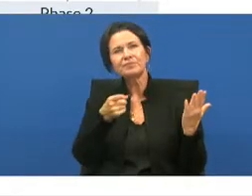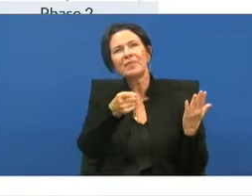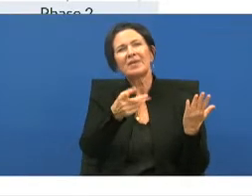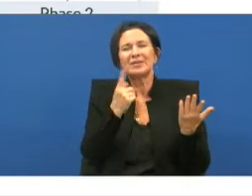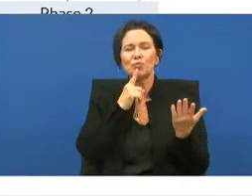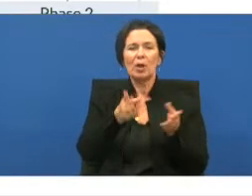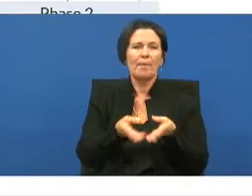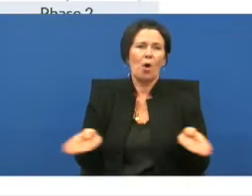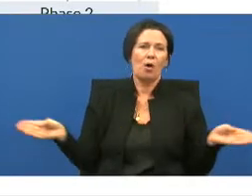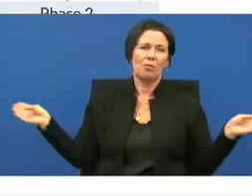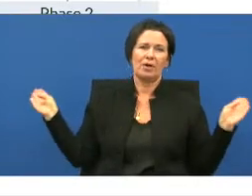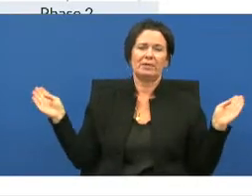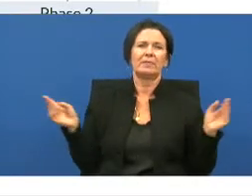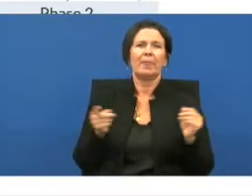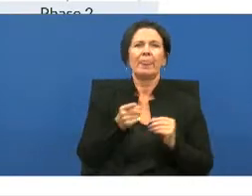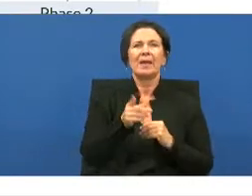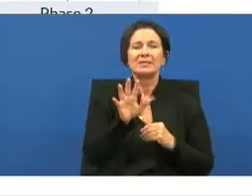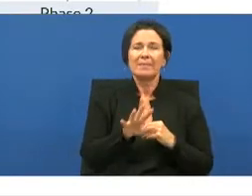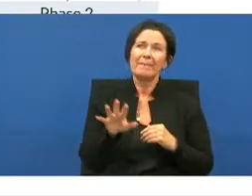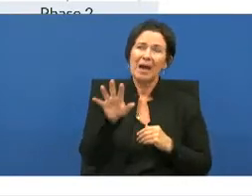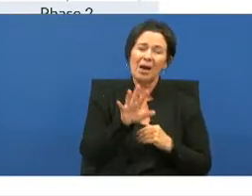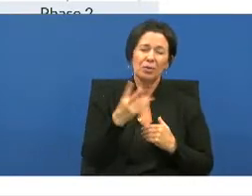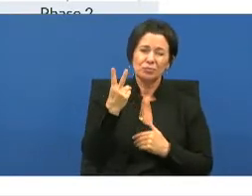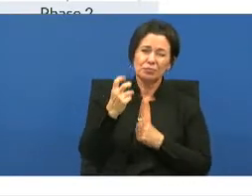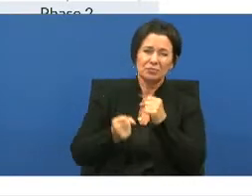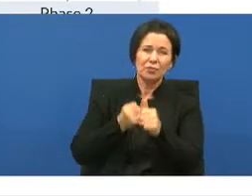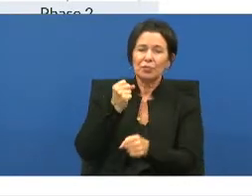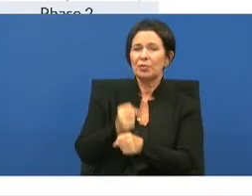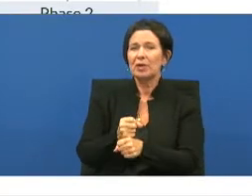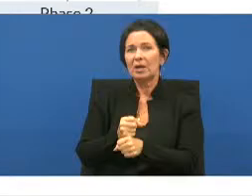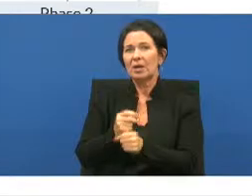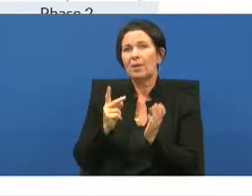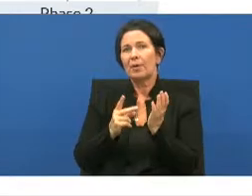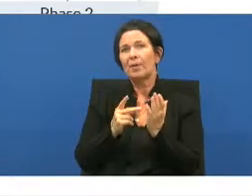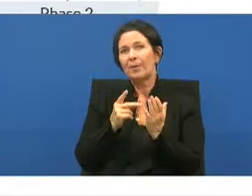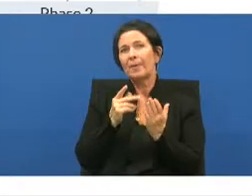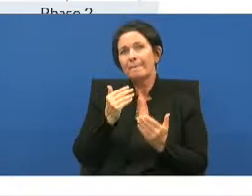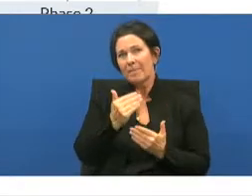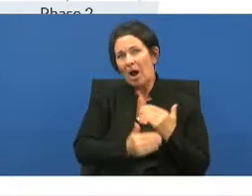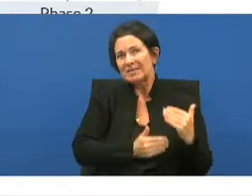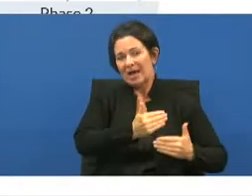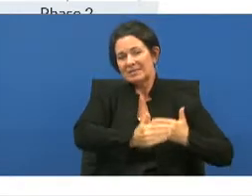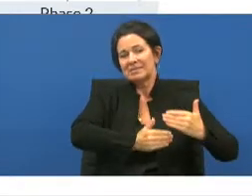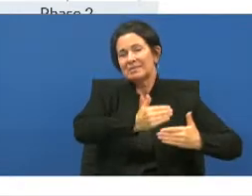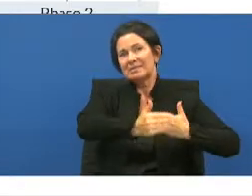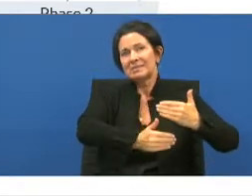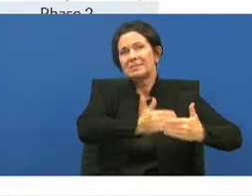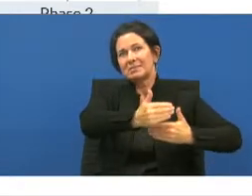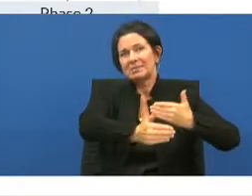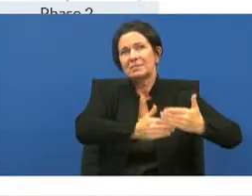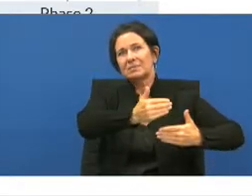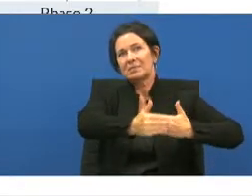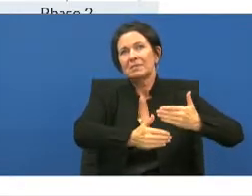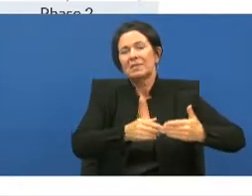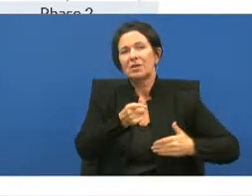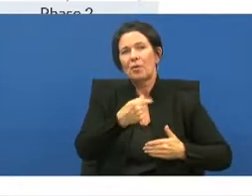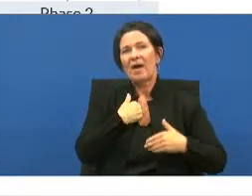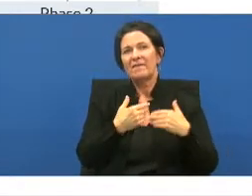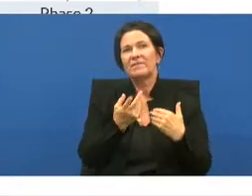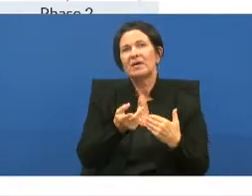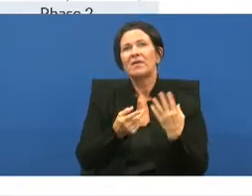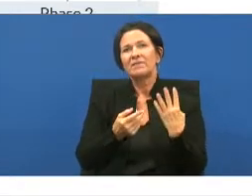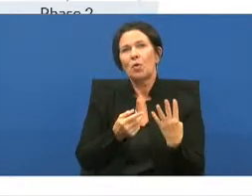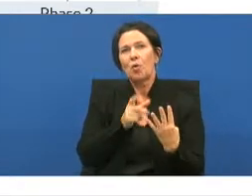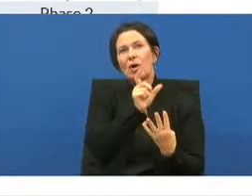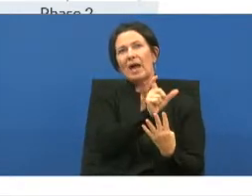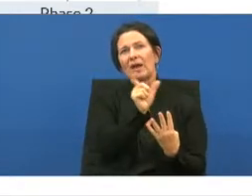is about a 24-month process. It's broken down into two general categories. Phase one,